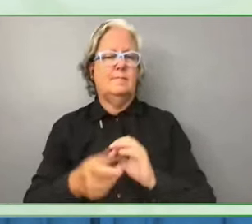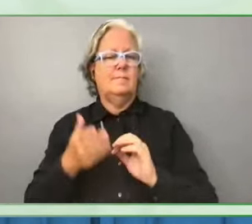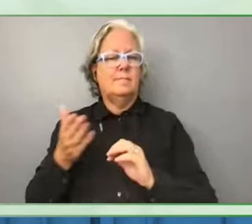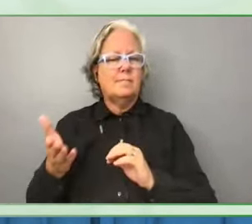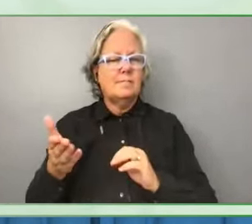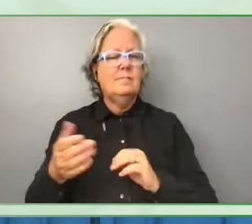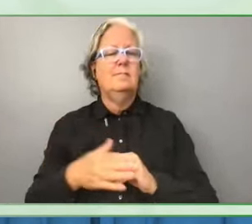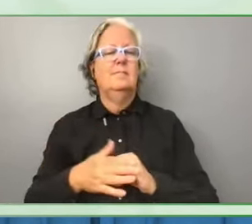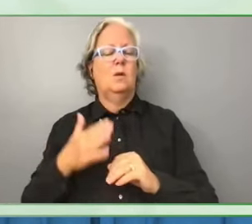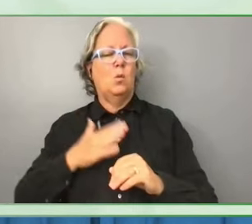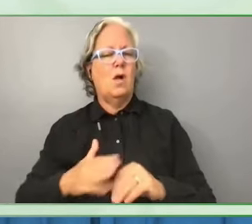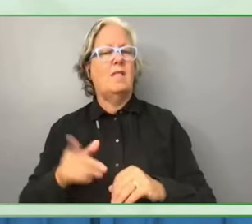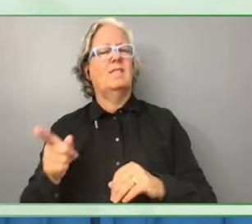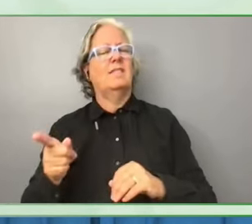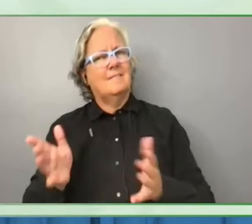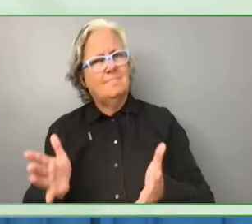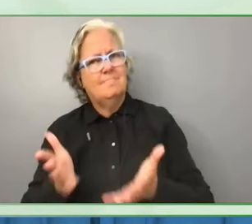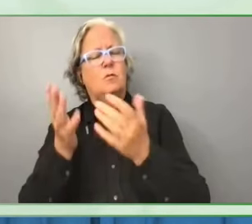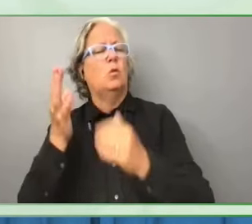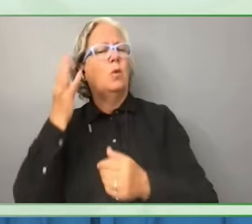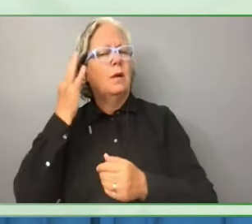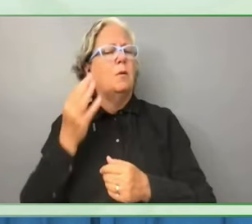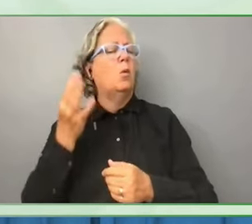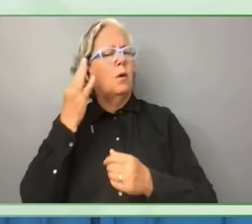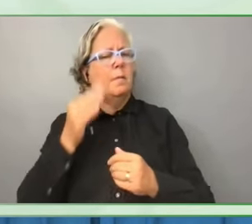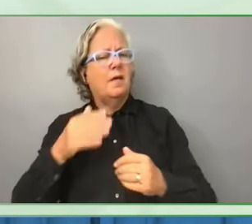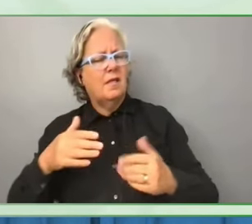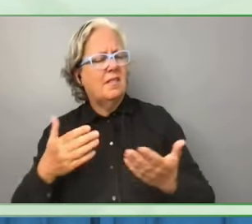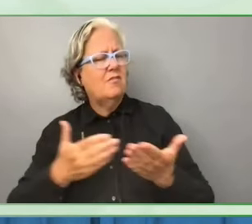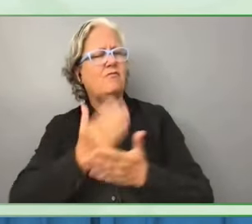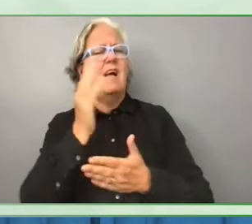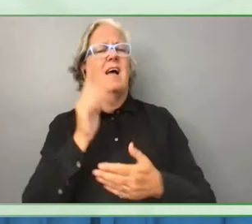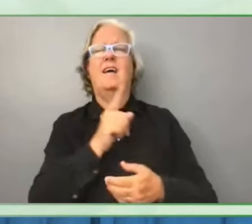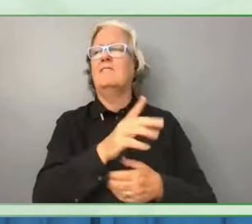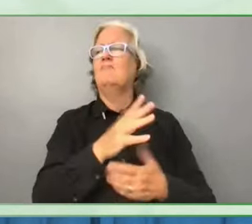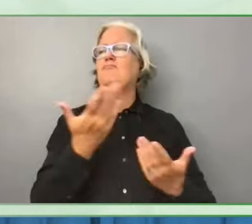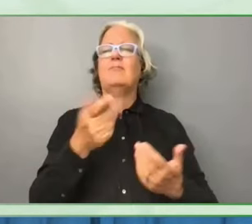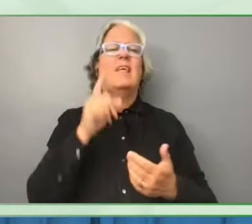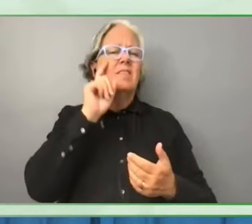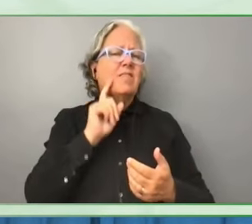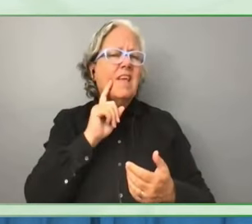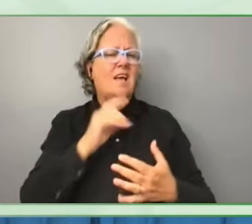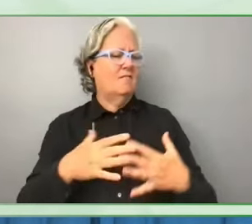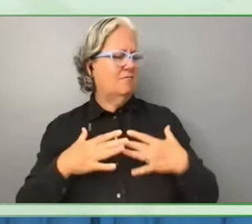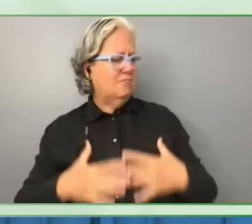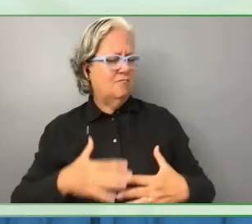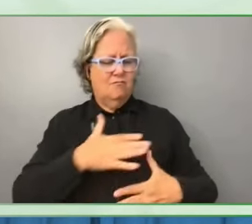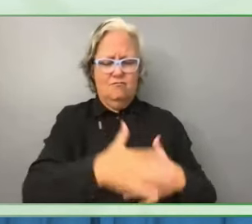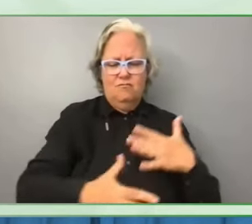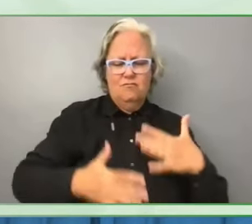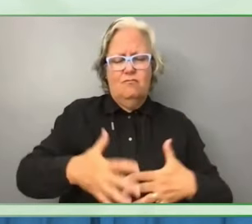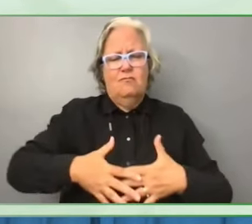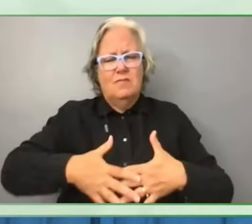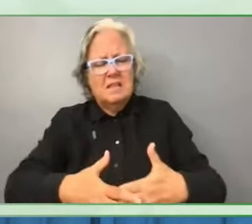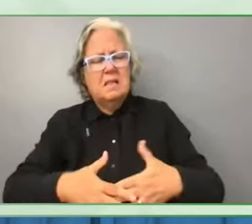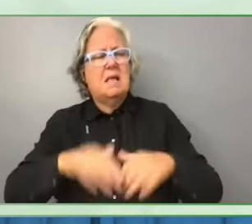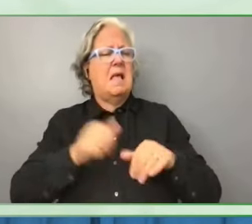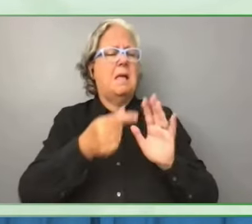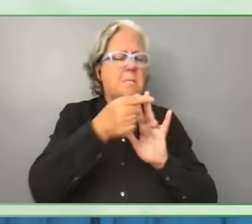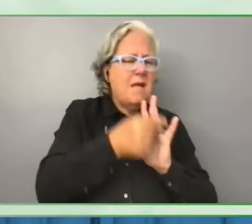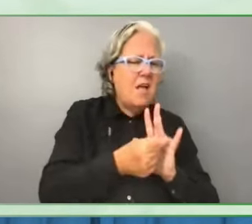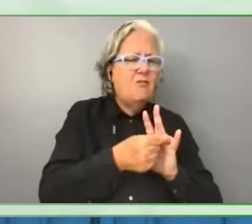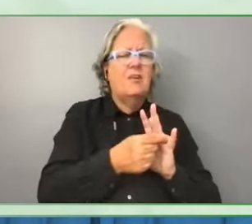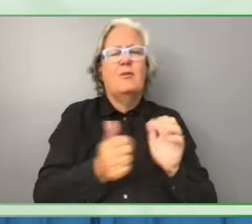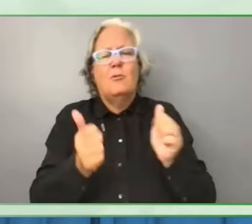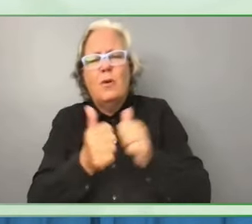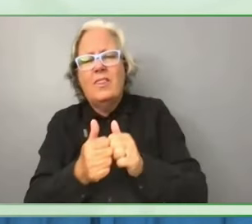to be empowered. Women have the right to enjoy their sexual life, taking care of themselves, get married, and have a family, regarding